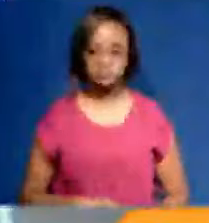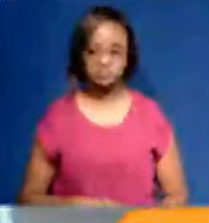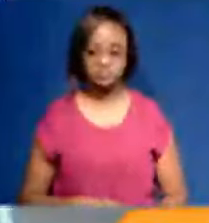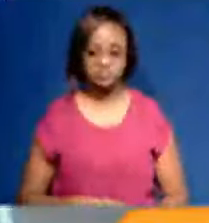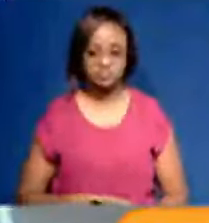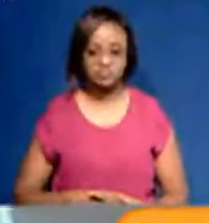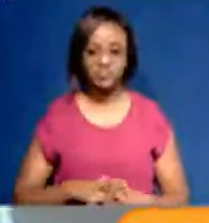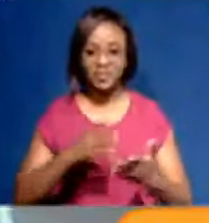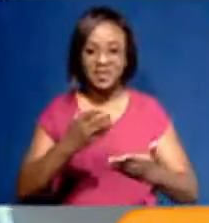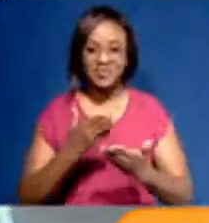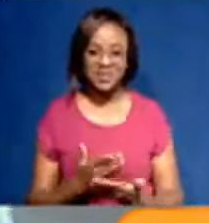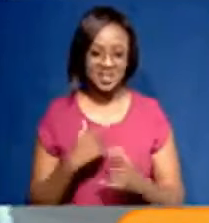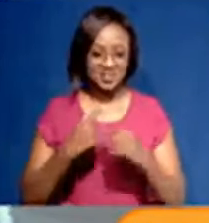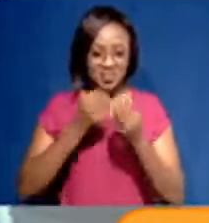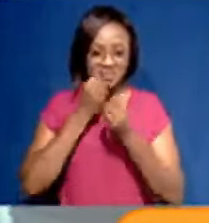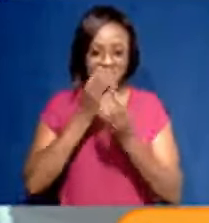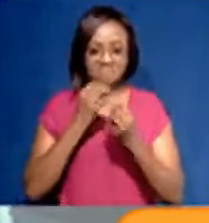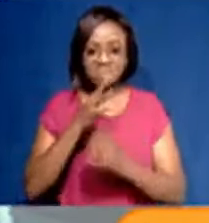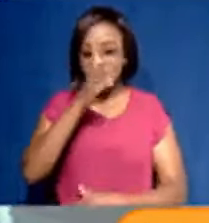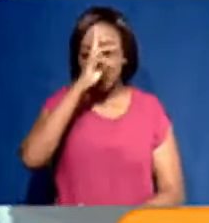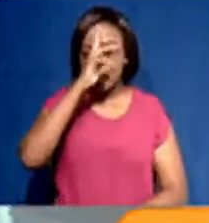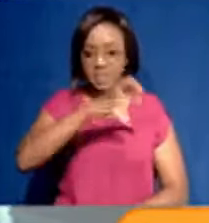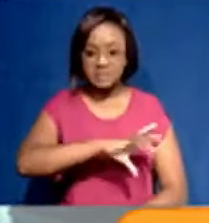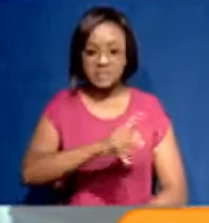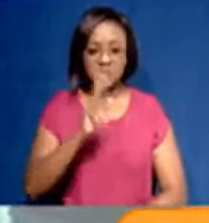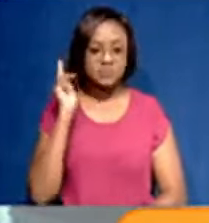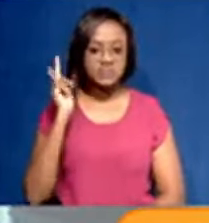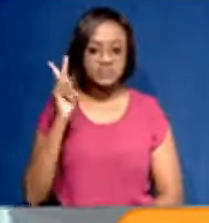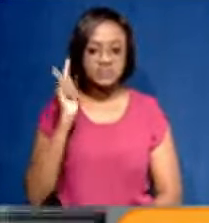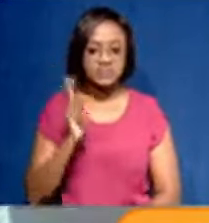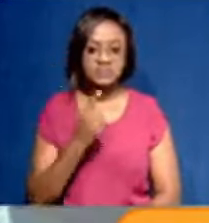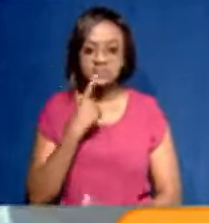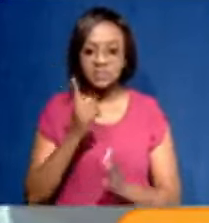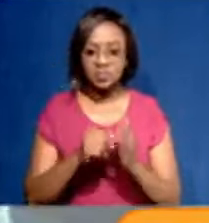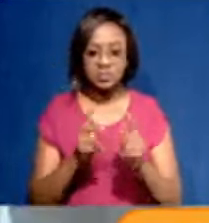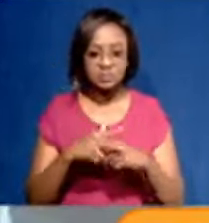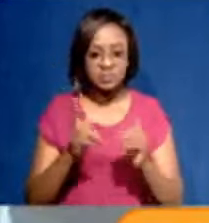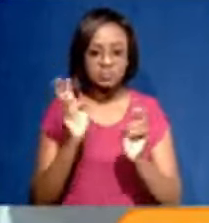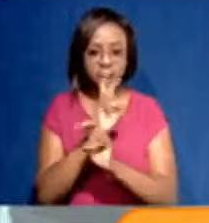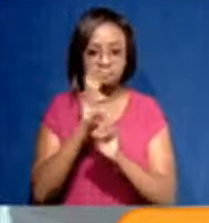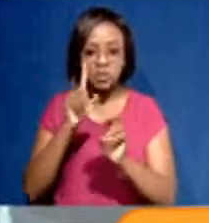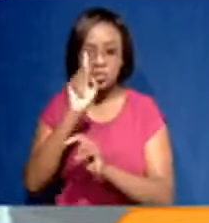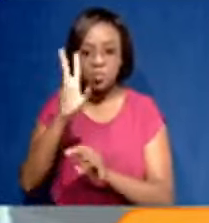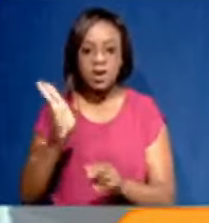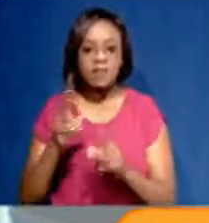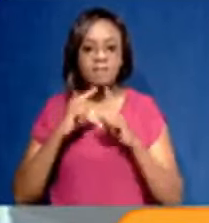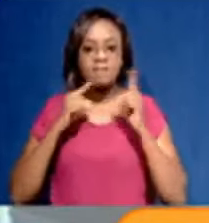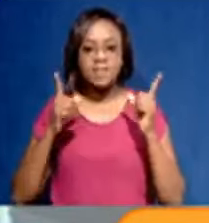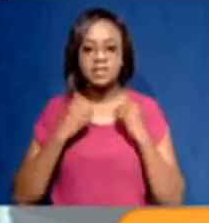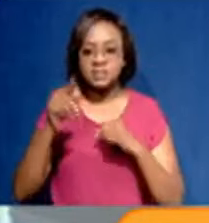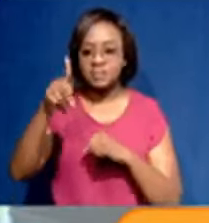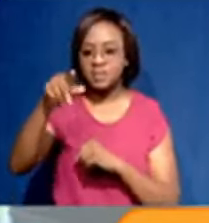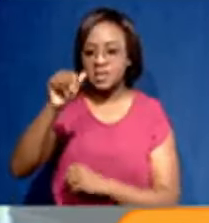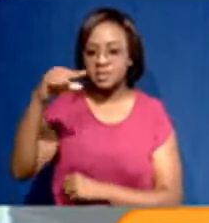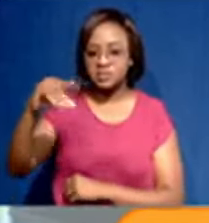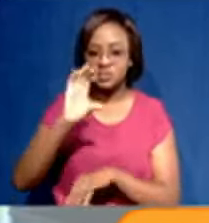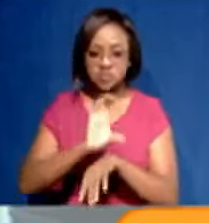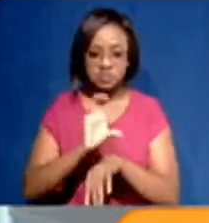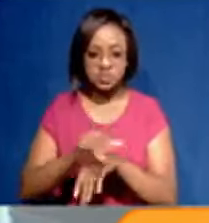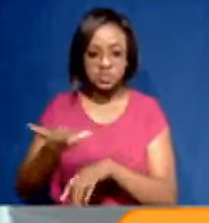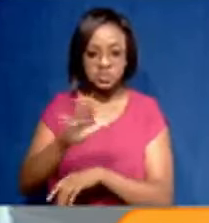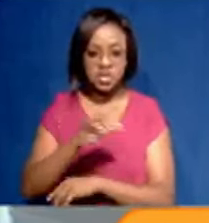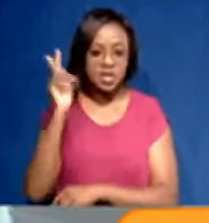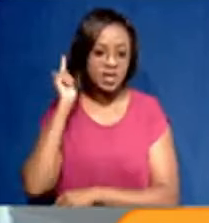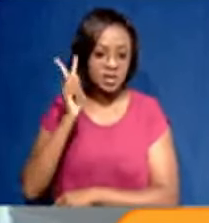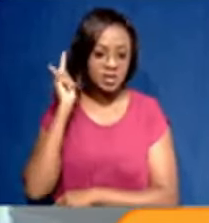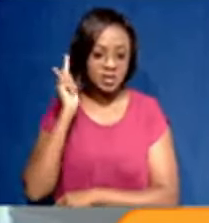Na mkaribu tena mtazamaji, maafisa wa polisi kaunti ya Kisii wameanzisha msako wa mhubiri mmoja wa kanisa la PAG eneo la